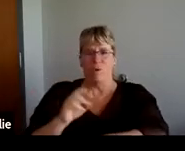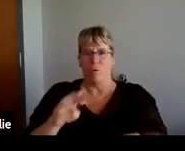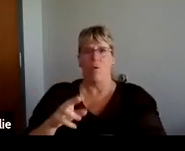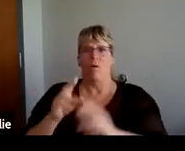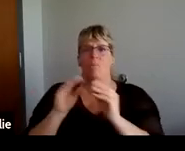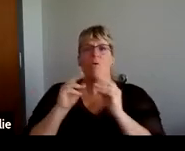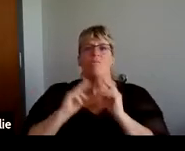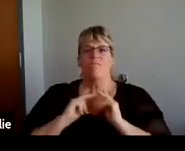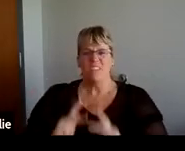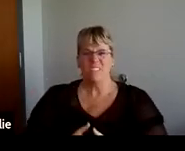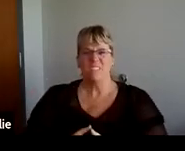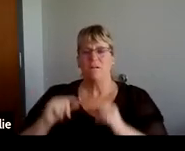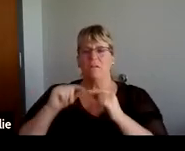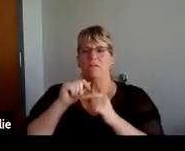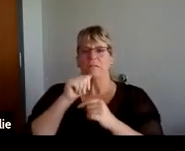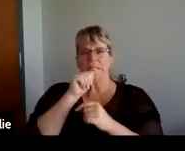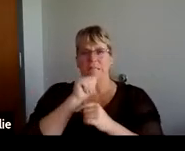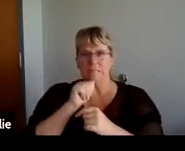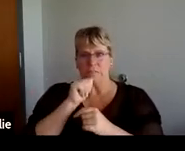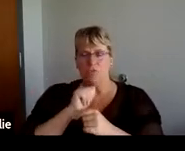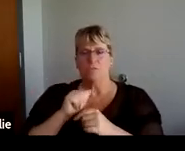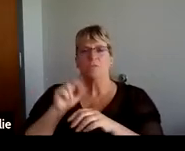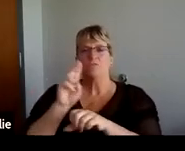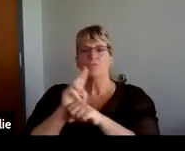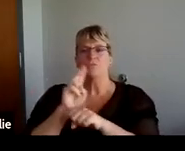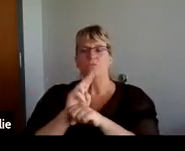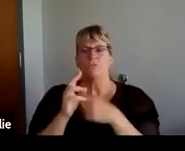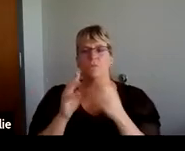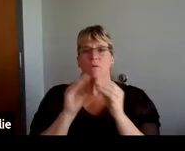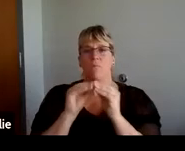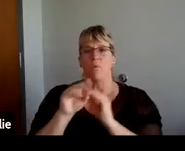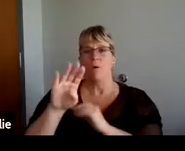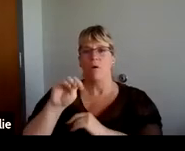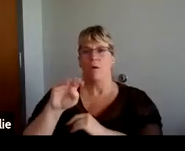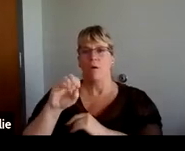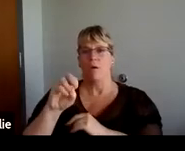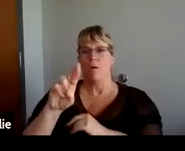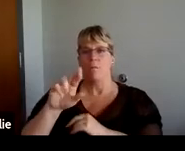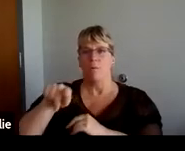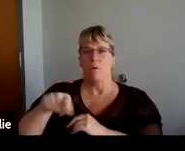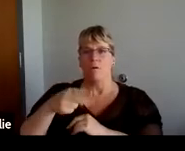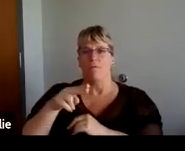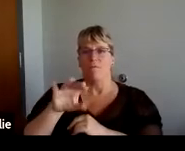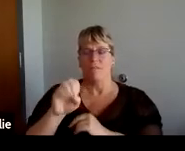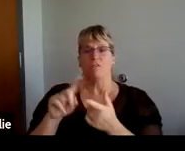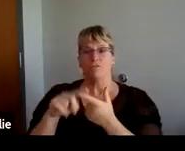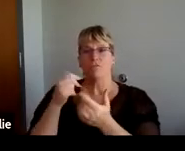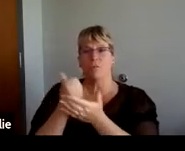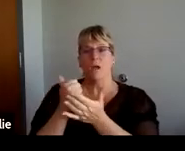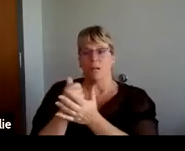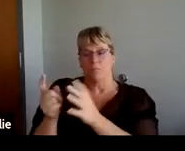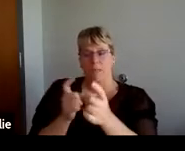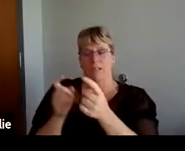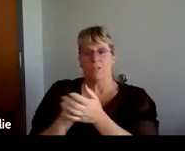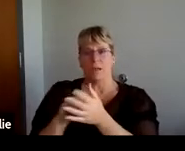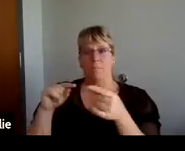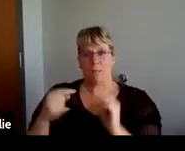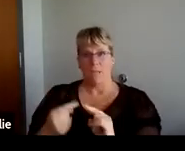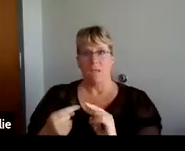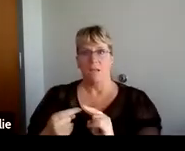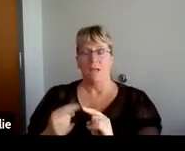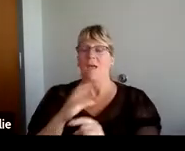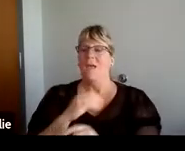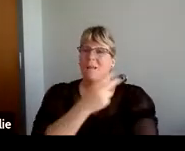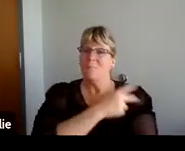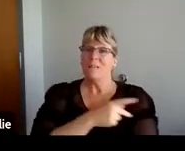physical injury. And they're using morphine primarily to help manage that pain. And patients